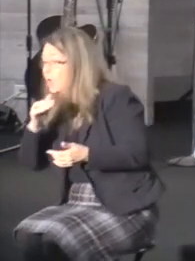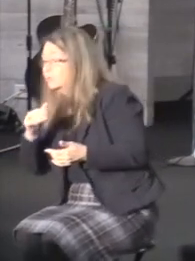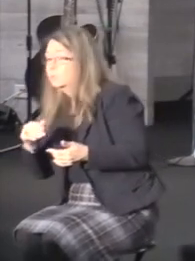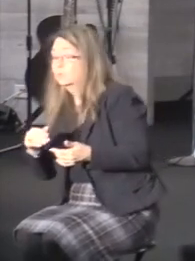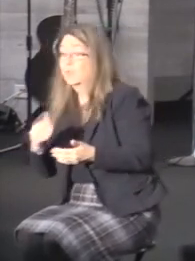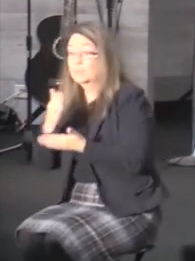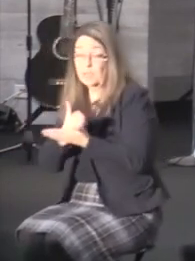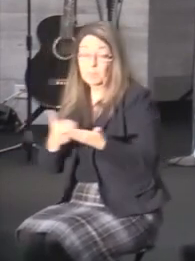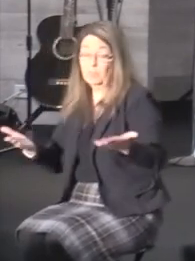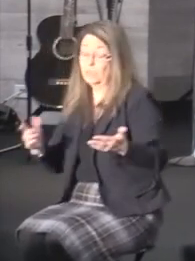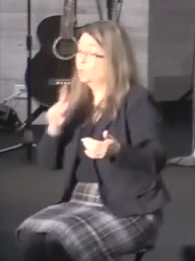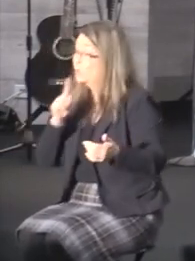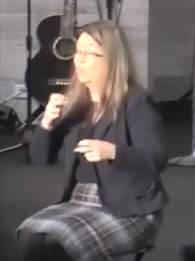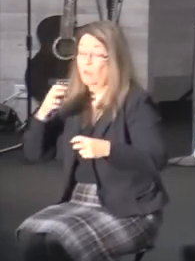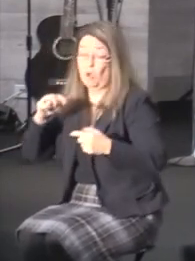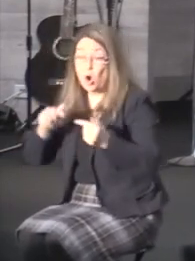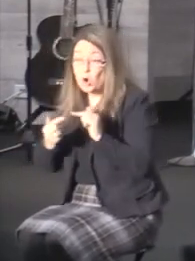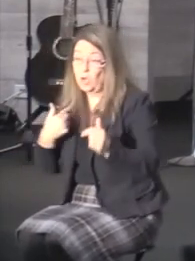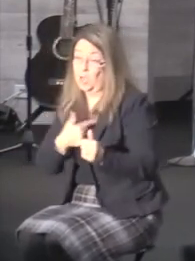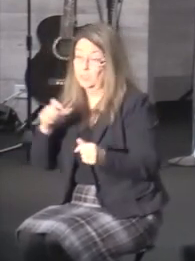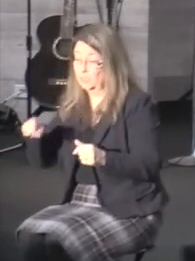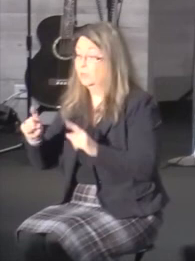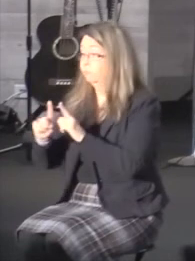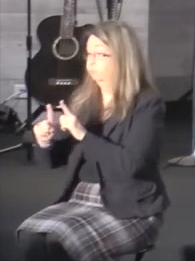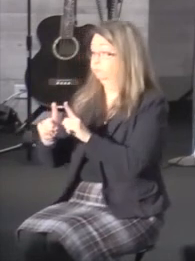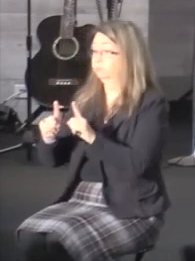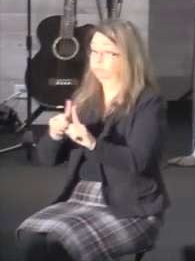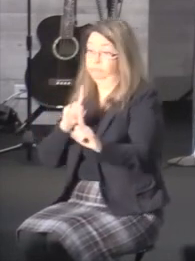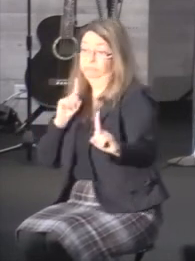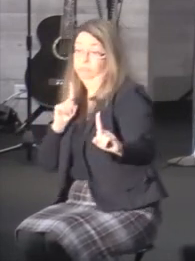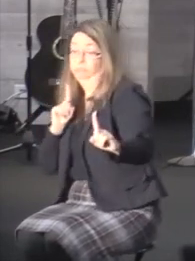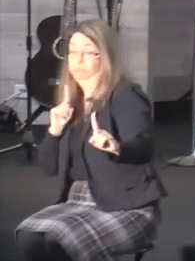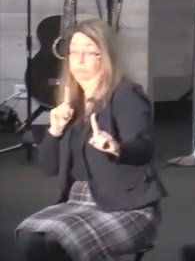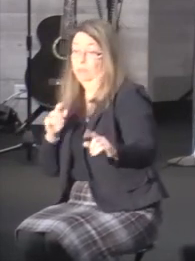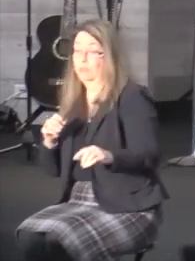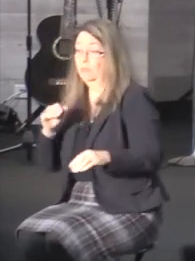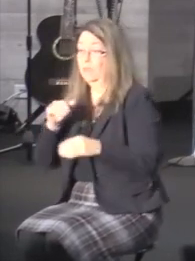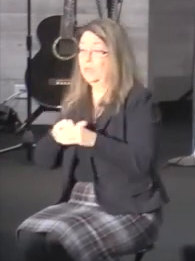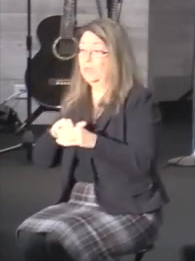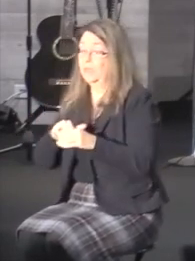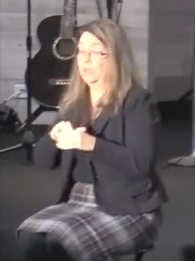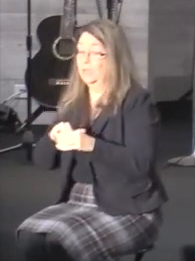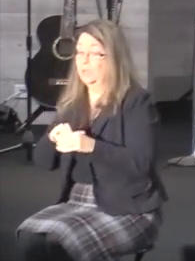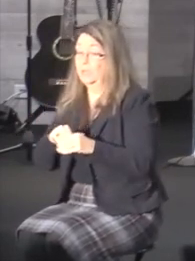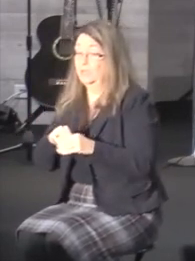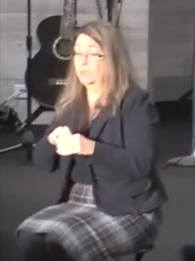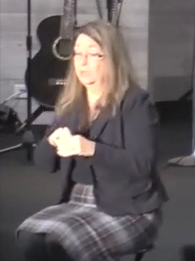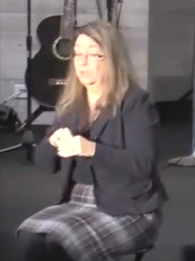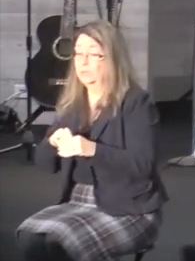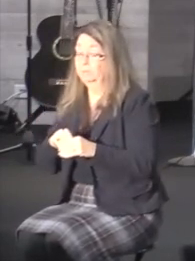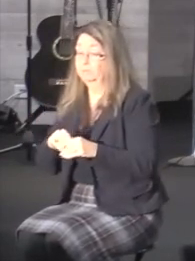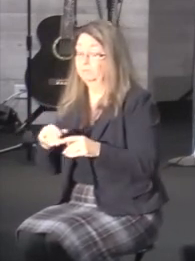there are some things that are really harmful to us that we need to avoid. In the movement of accomplishing our goal and climbing